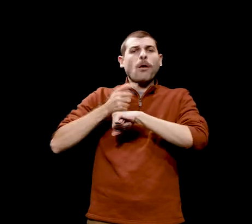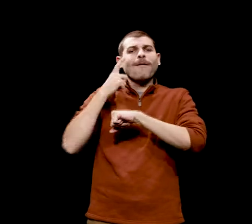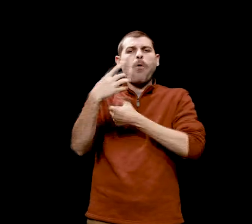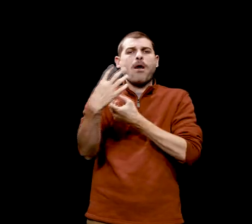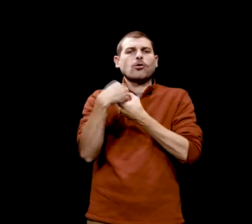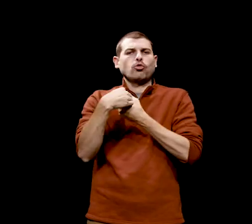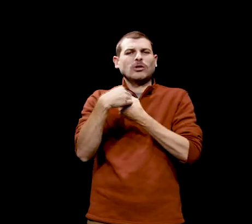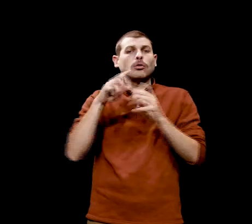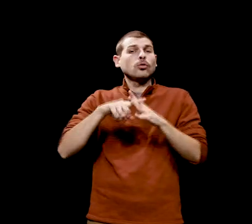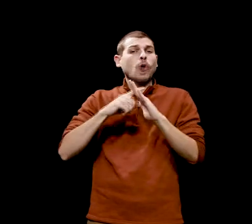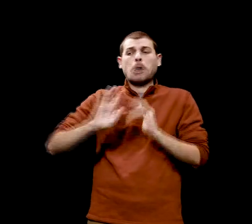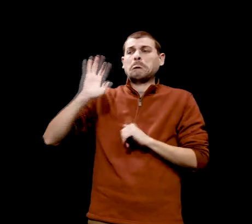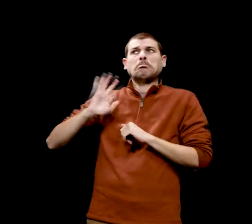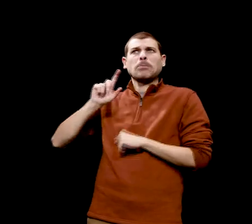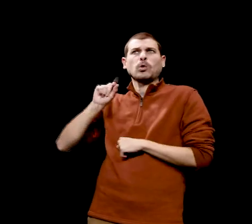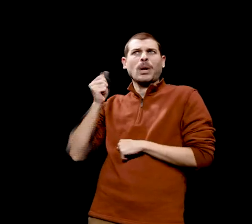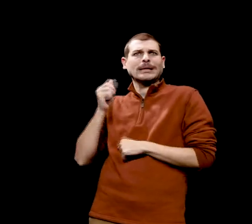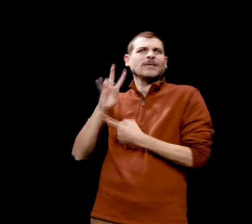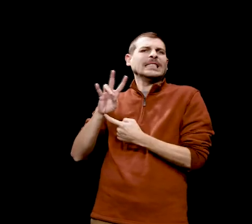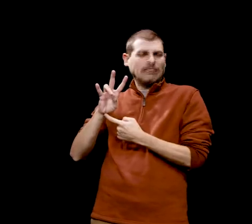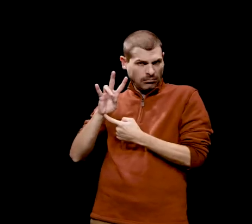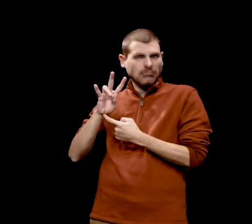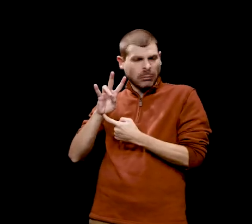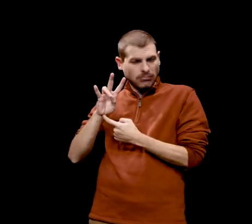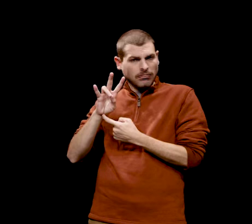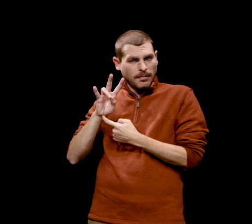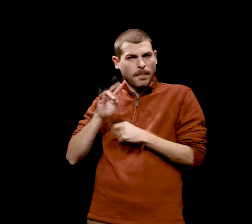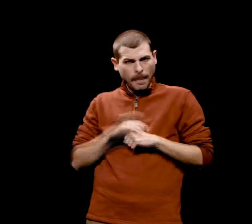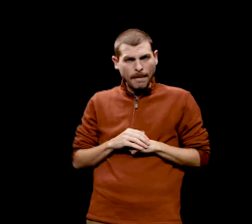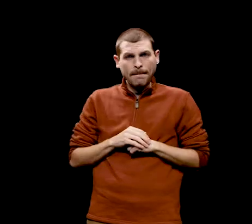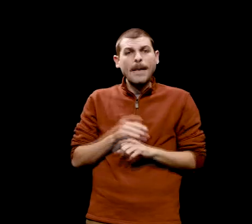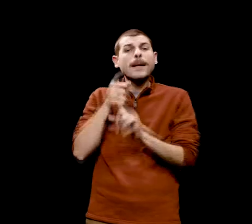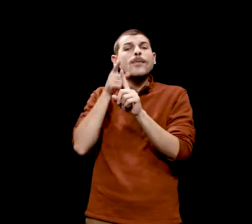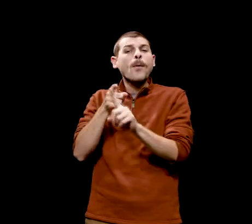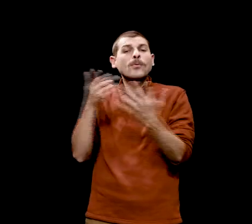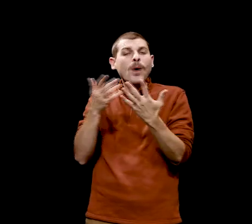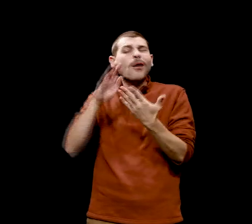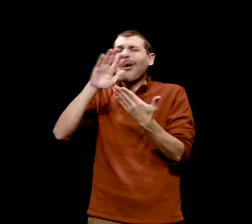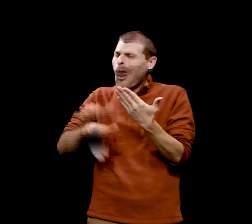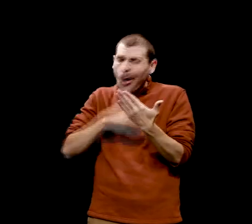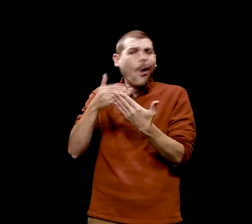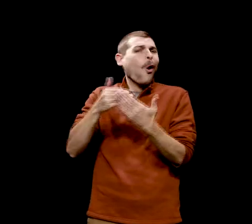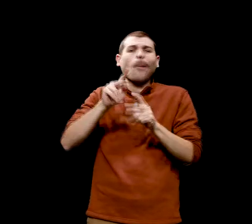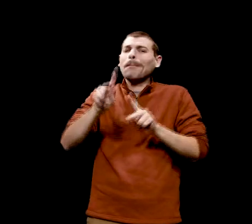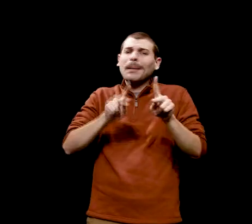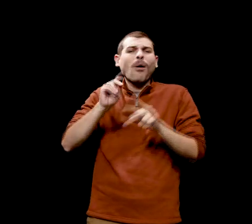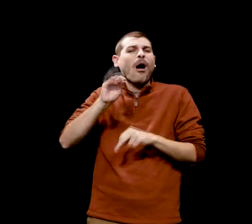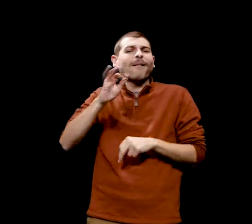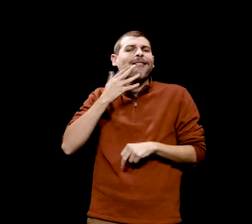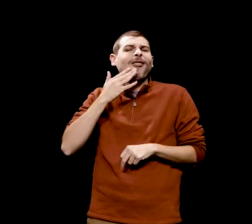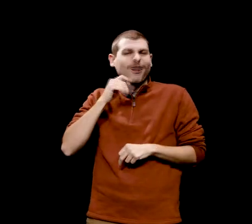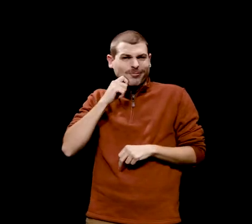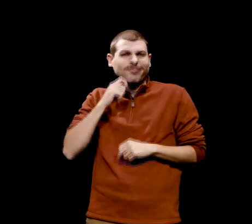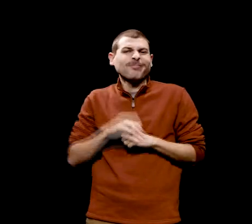back in 2017 was specific to all people of color who are business owners or operators, but I'm told